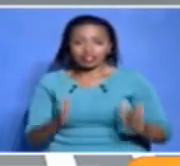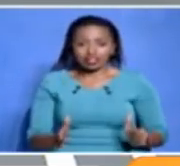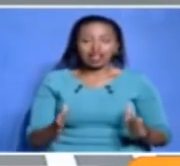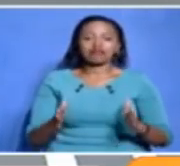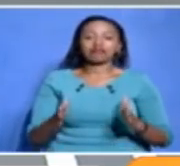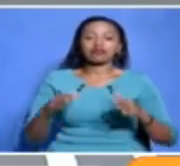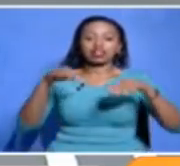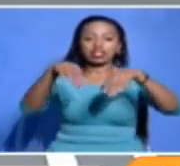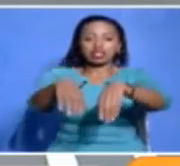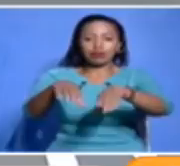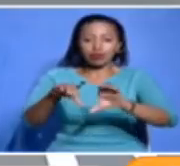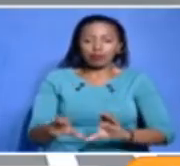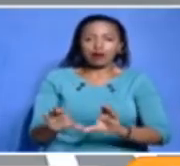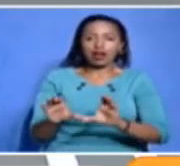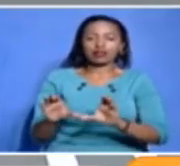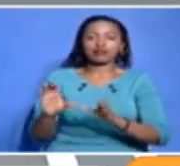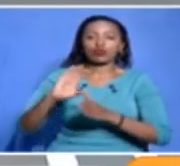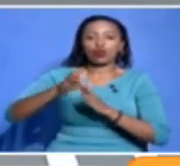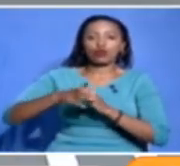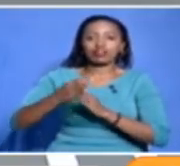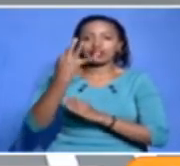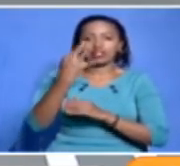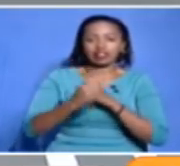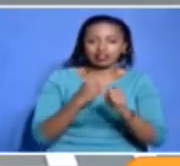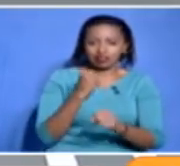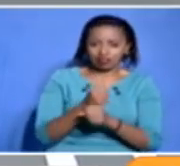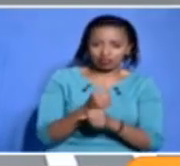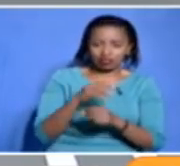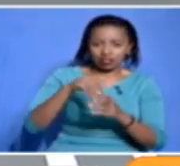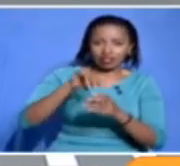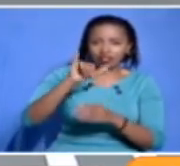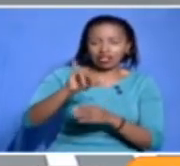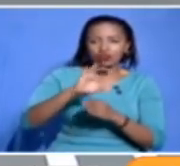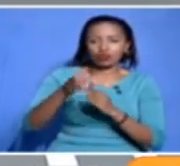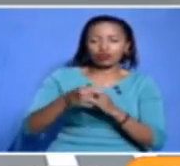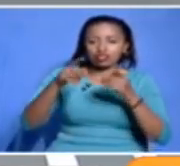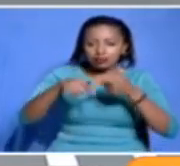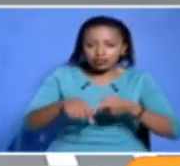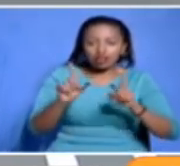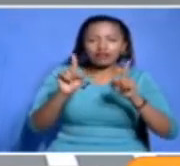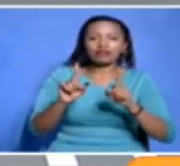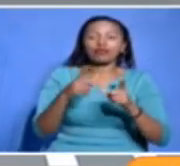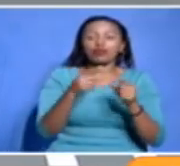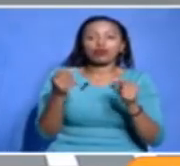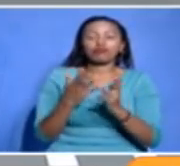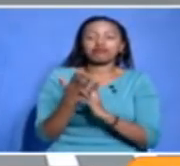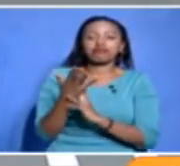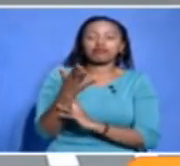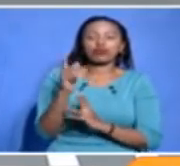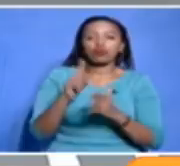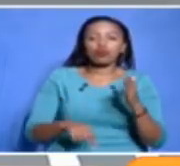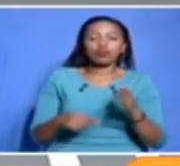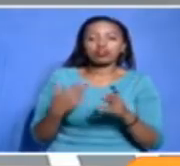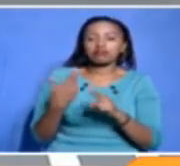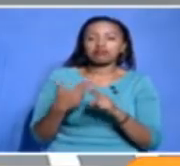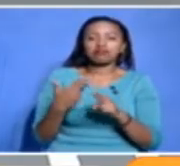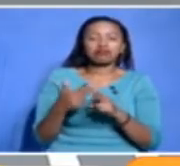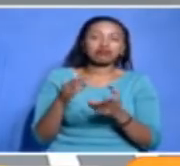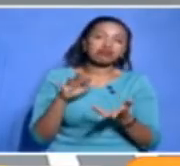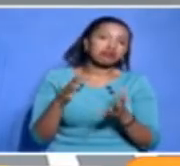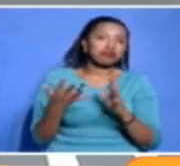of about 3 years. And during that course, he is then, you know, going through what they say is mostly a little